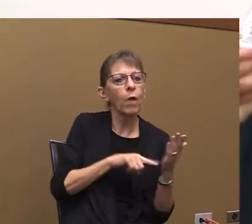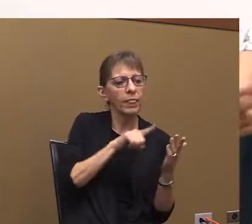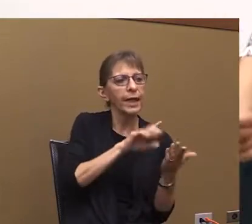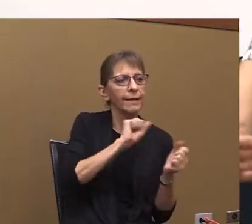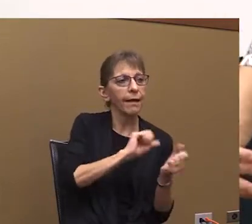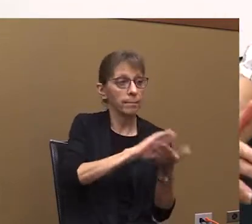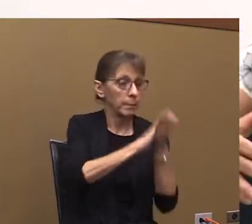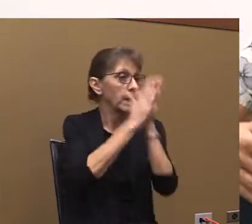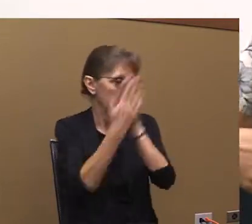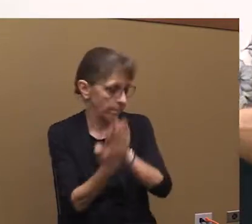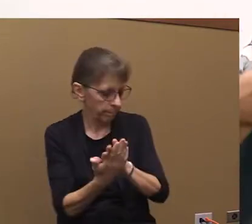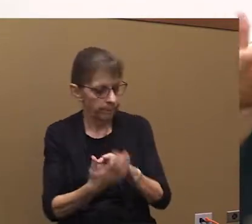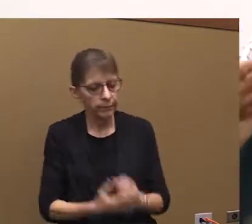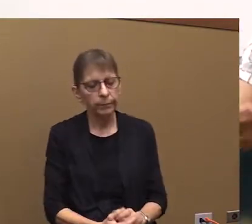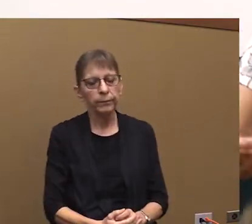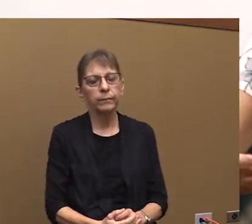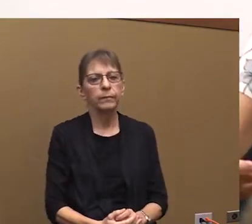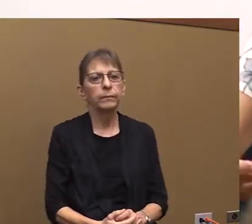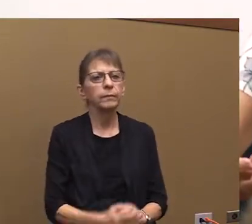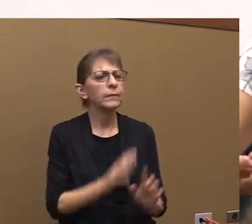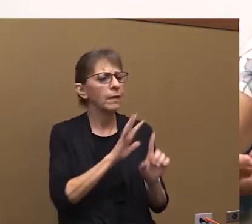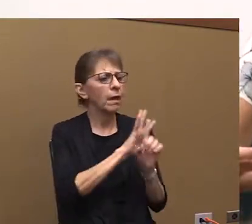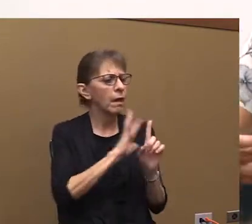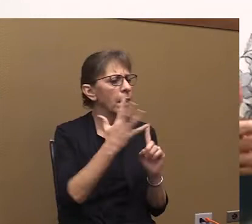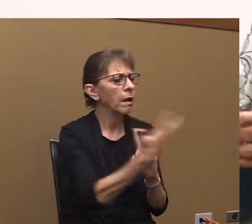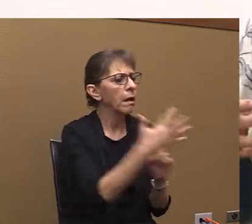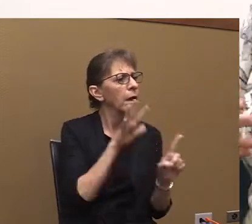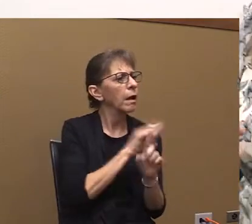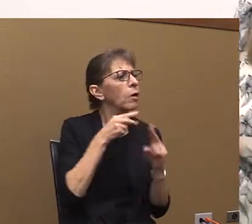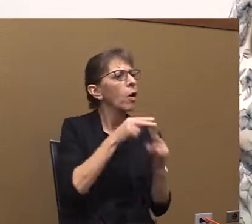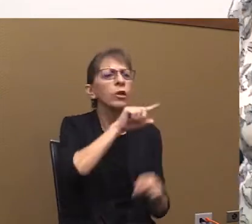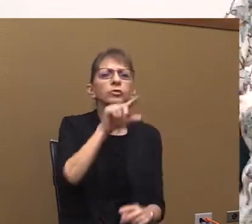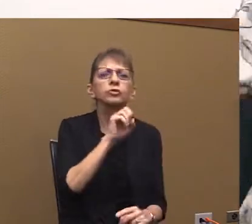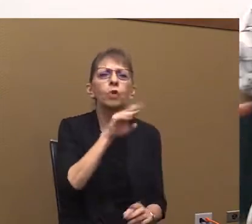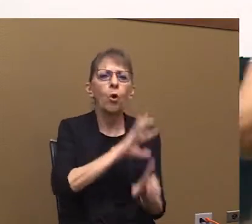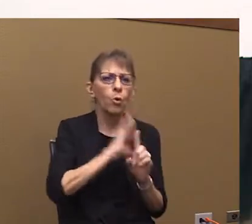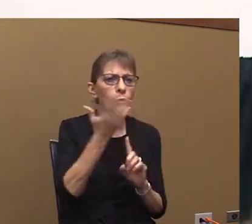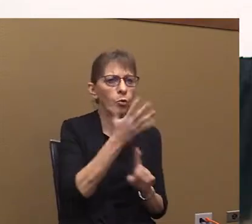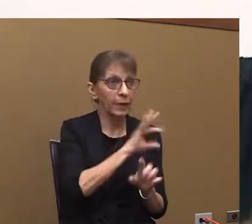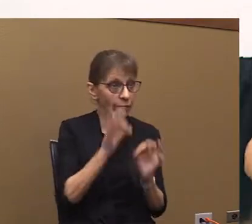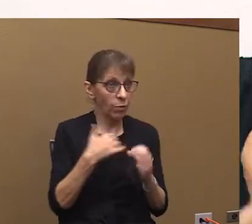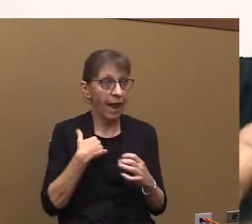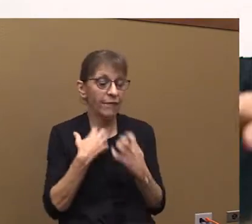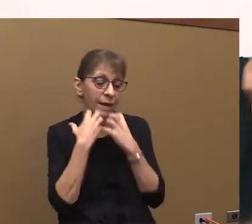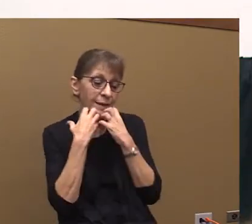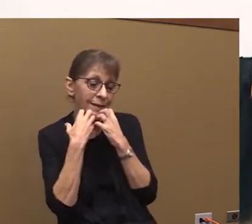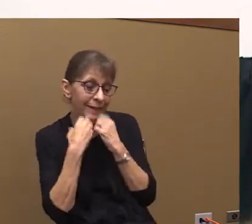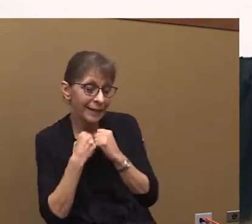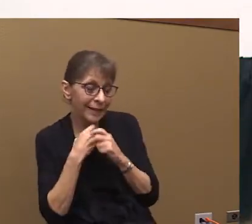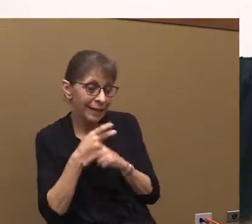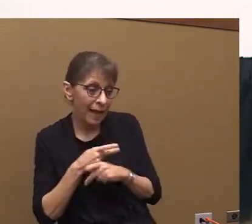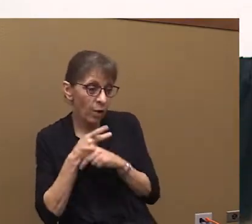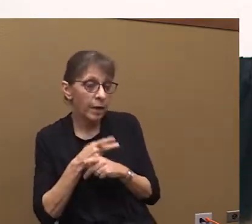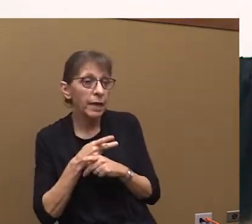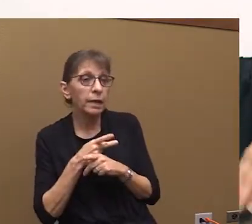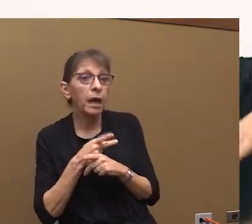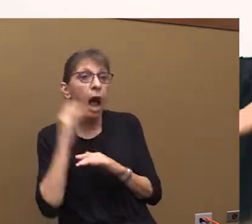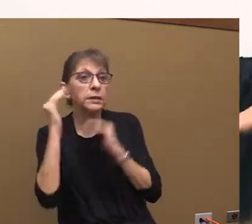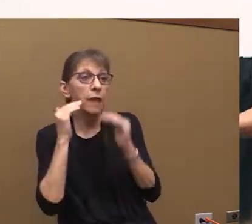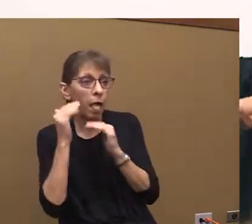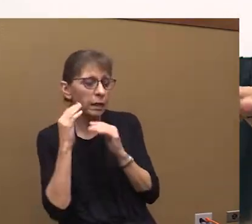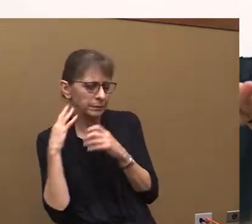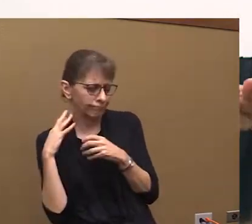their potential for what they can be. And that zone, if you get a